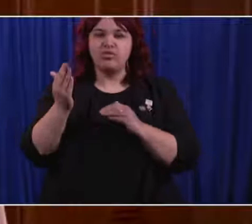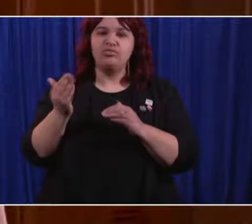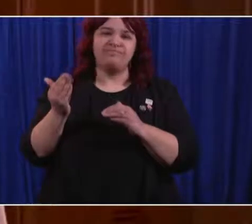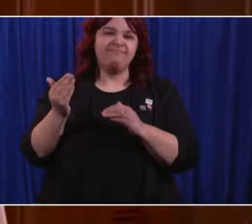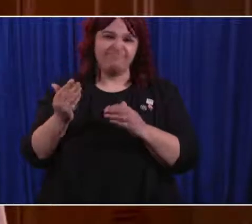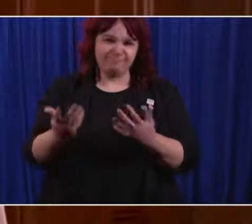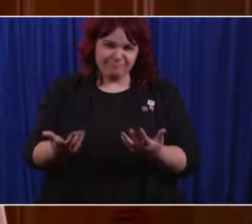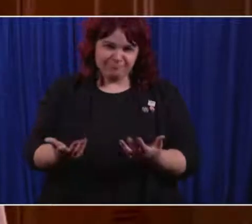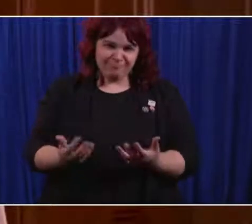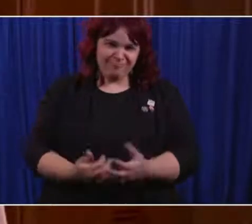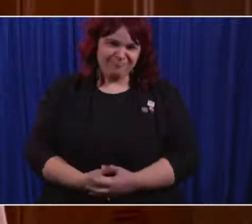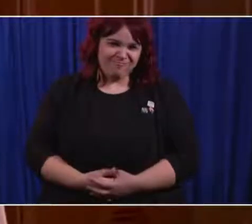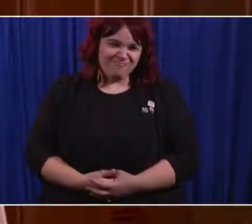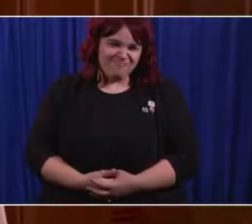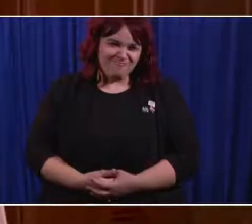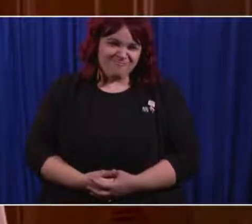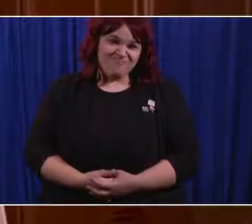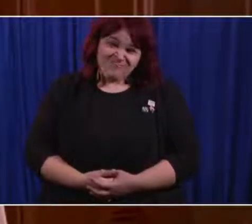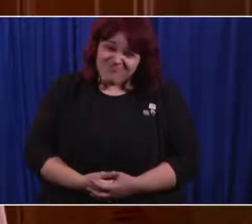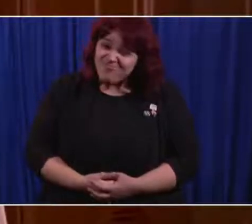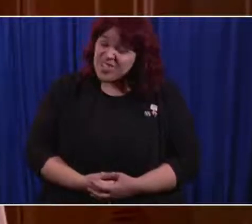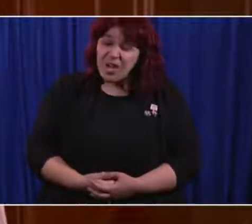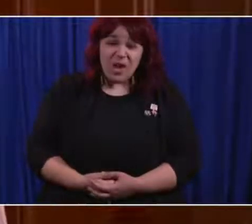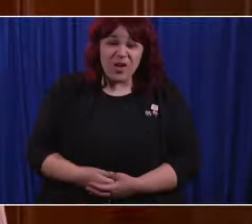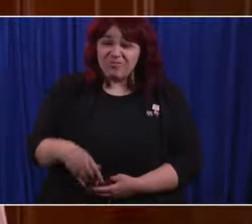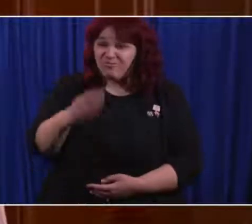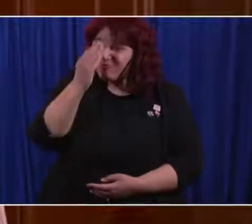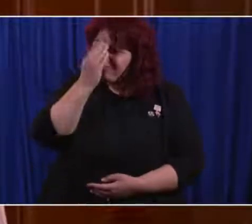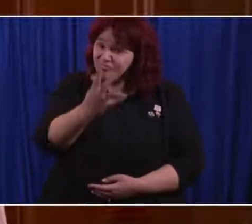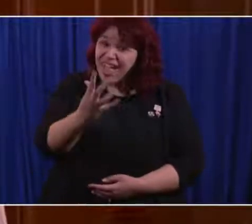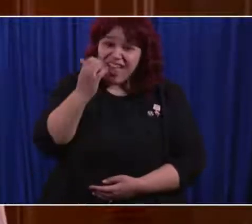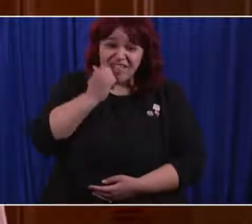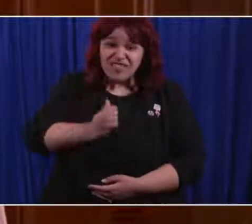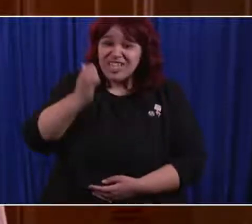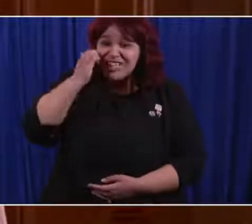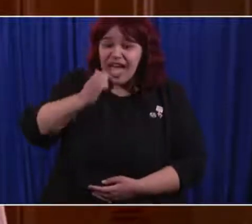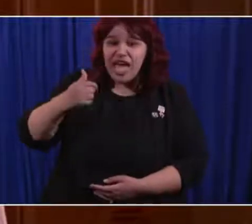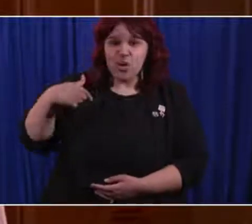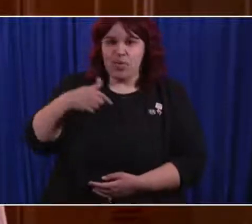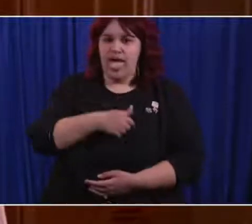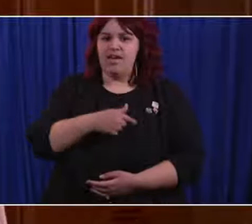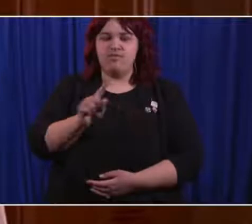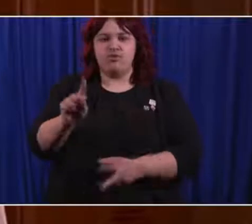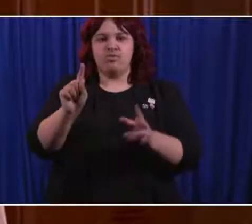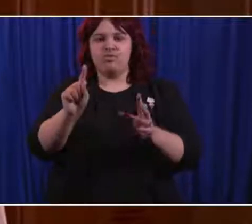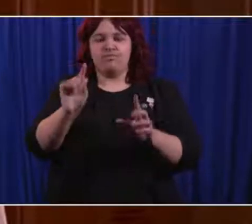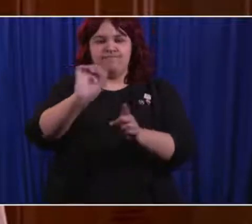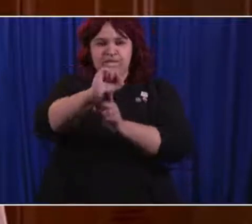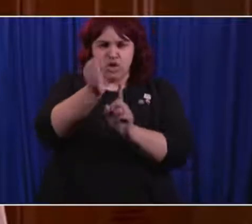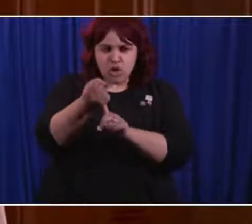you gotta kind of fine tune it every day, and we look at this every single day.